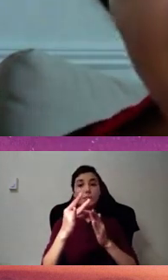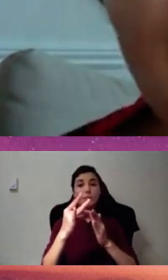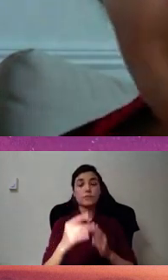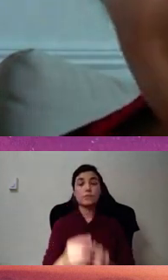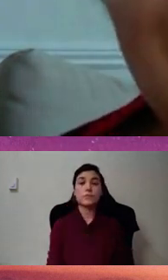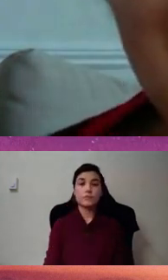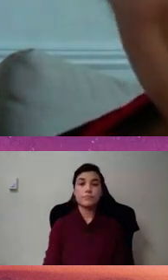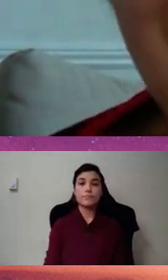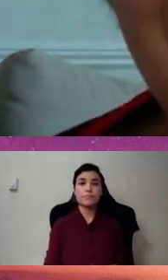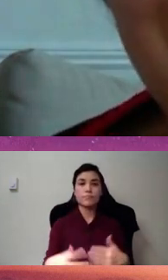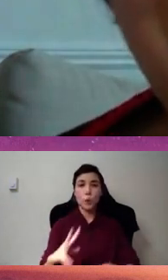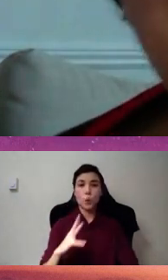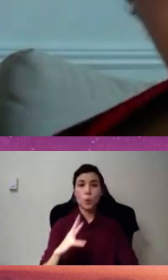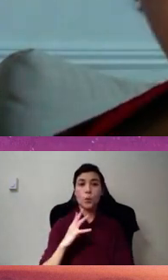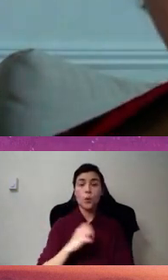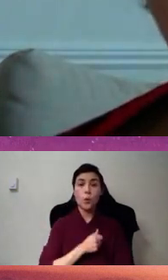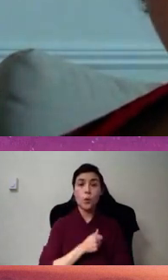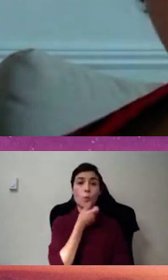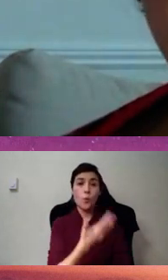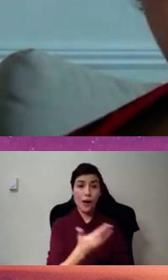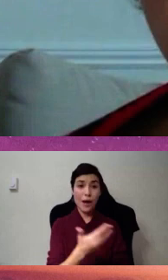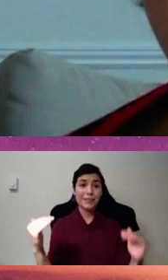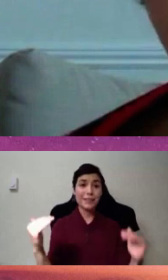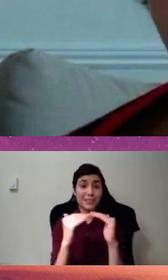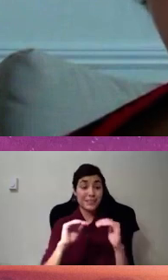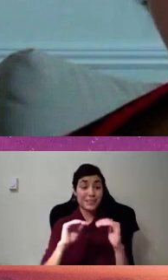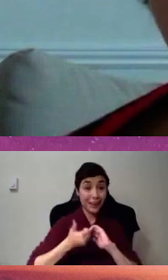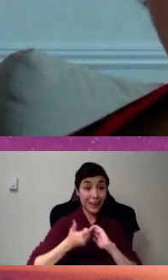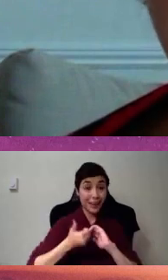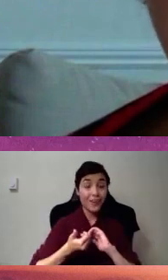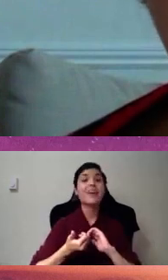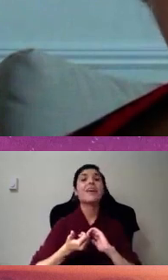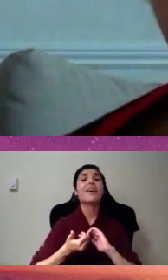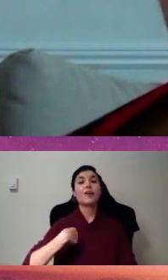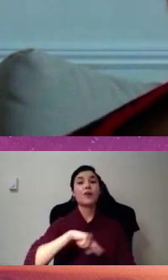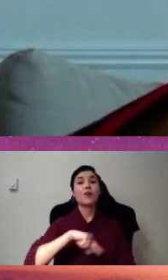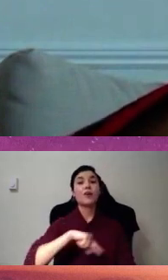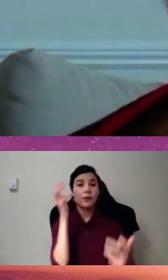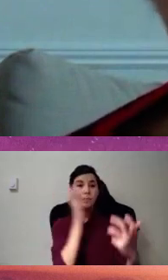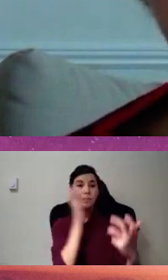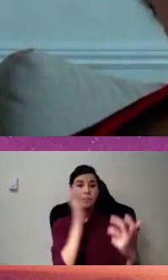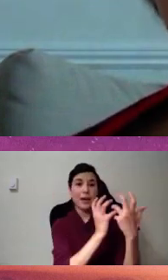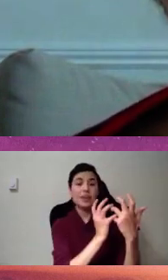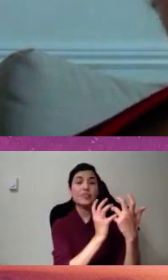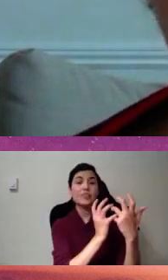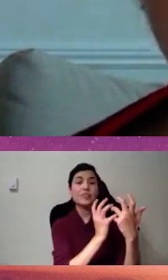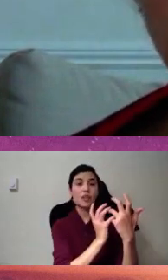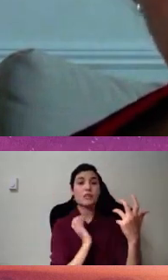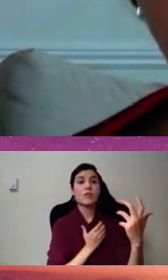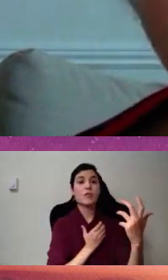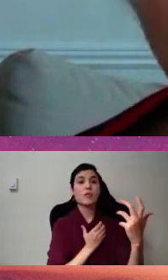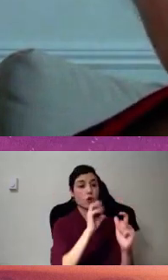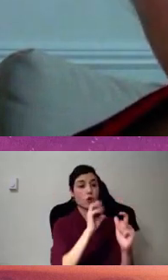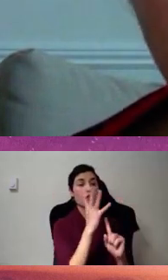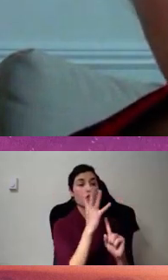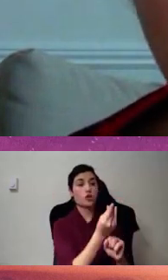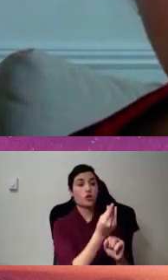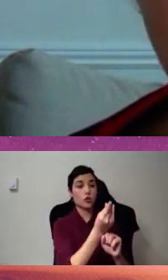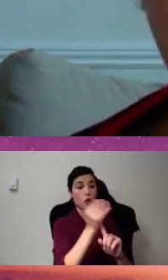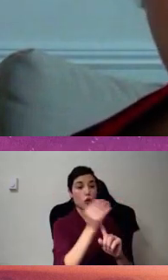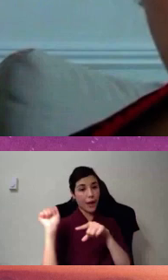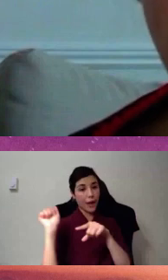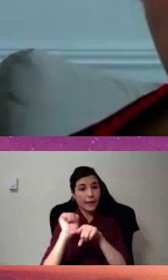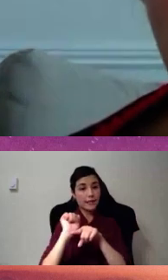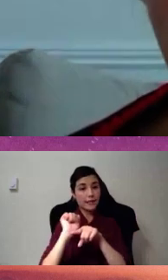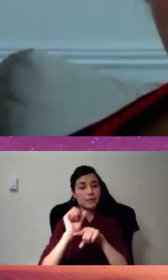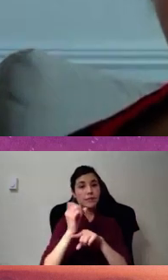of service is that while we align ourselves with the cultural practice of respect and acknowledgement to heritage that